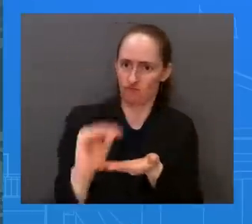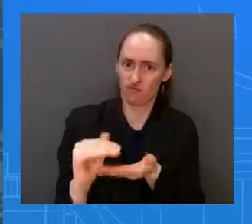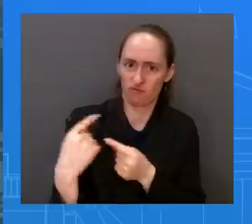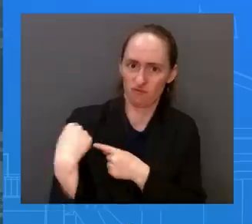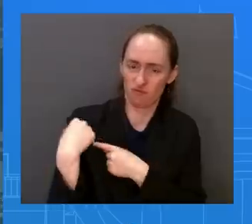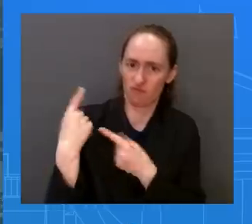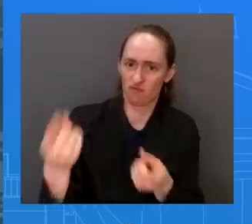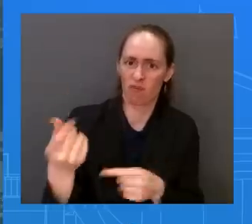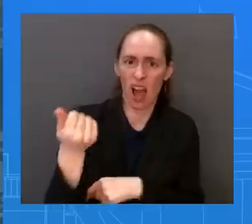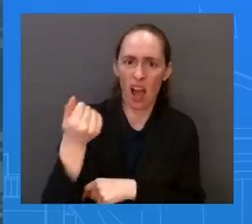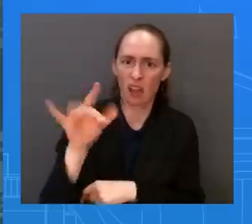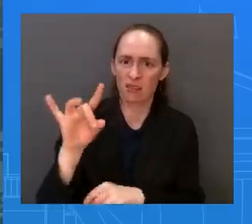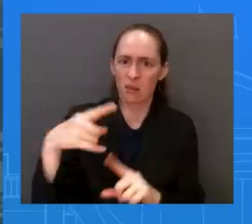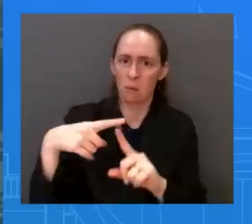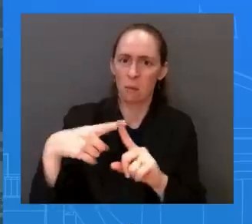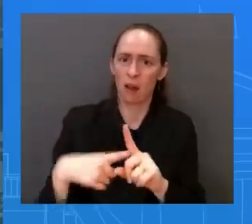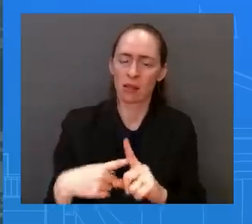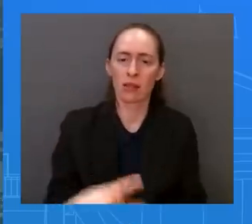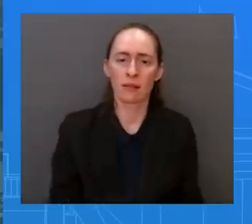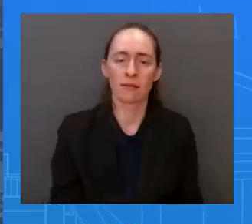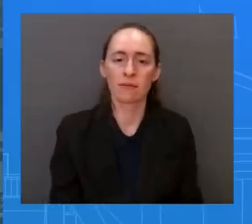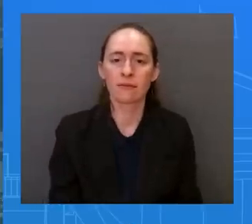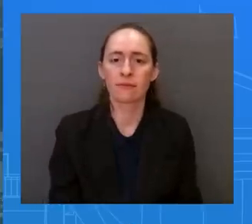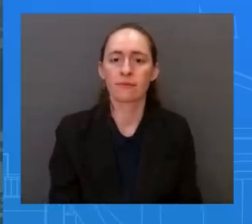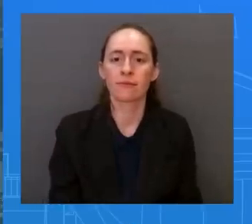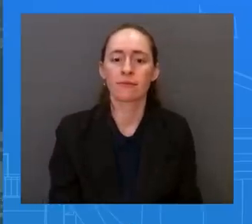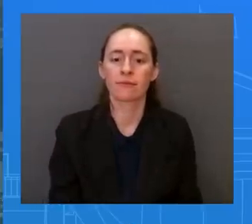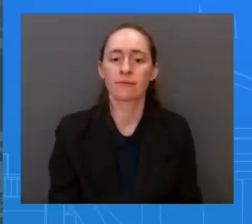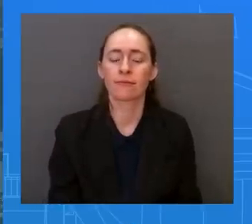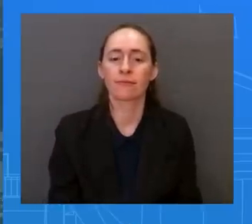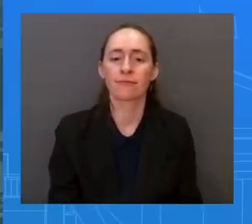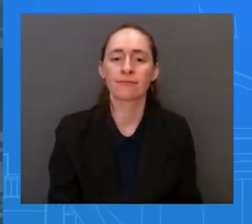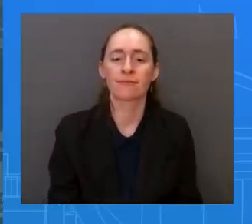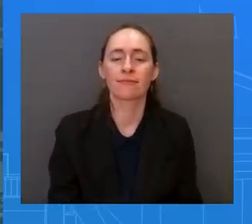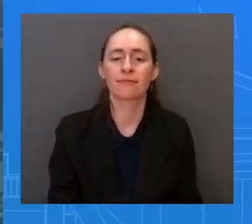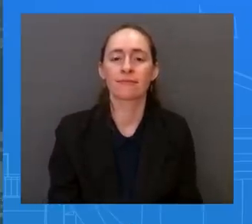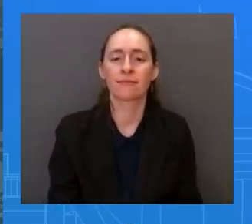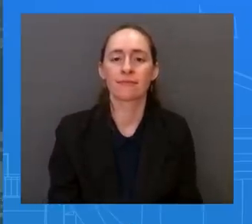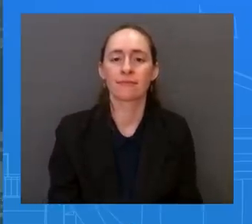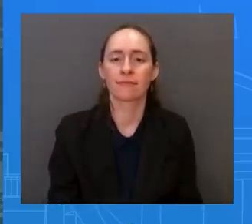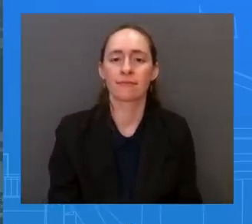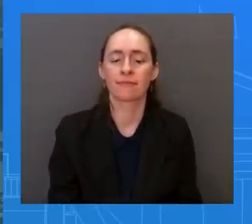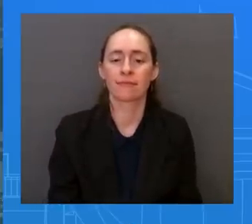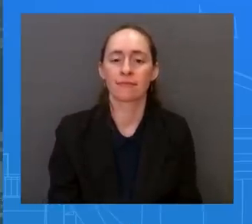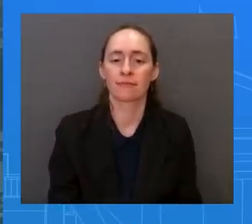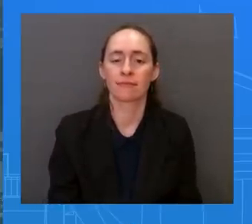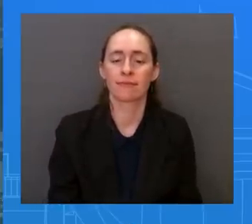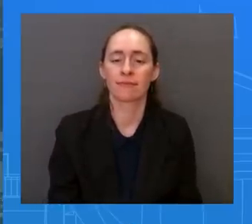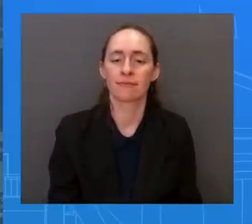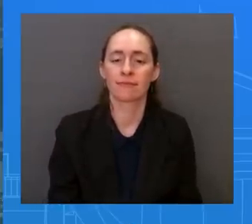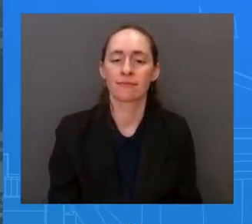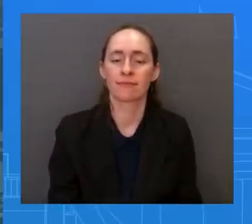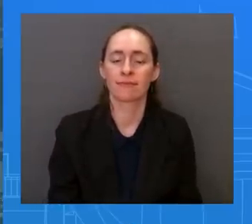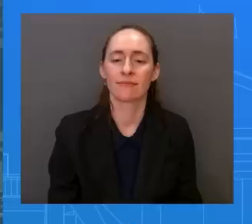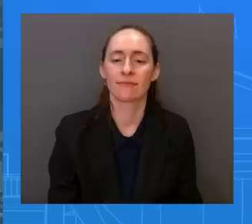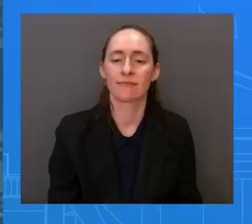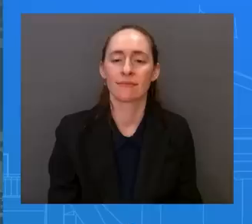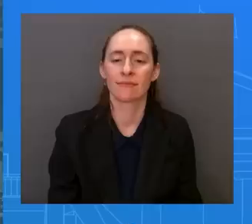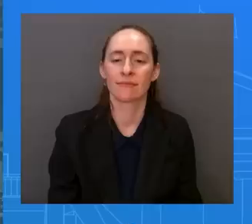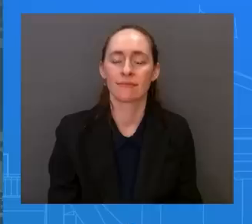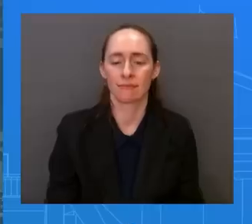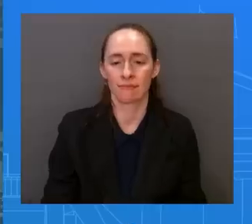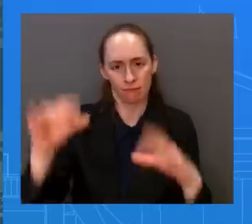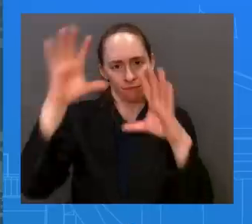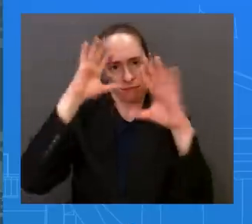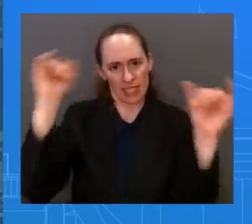the impact of the border enforcement measures President Biden announced just last month, which have resulted in a dramatic decline